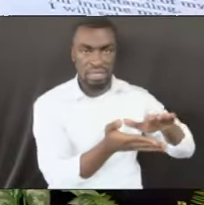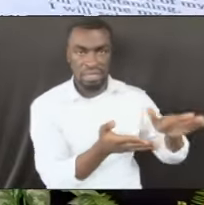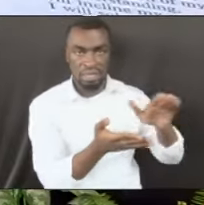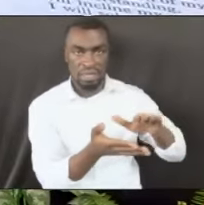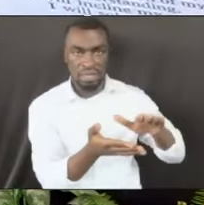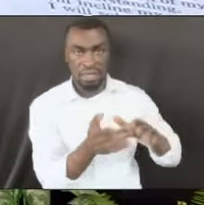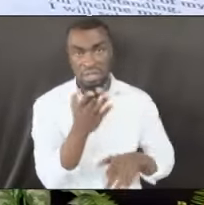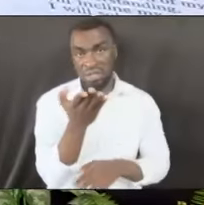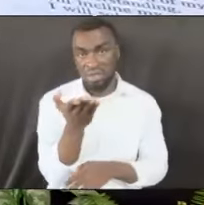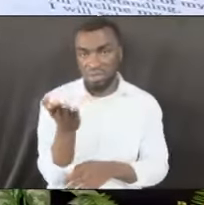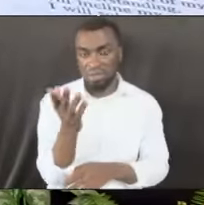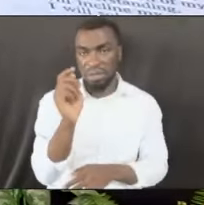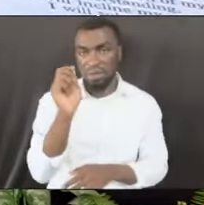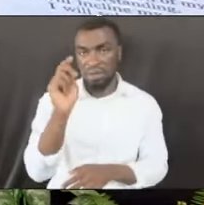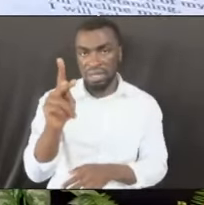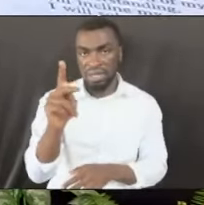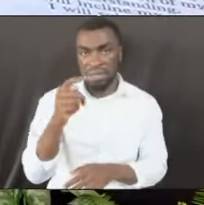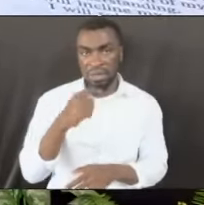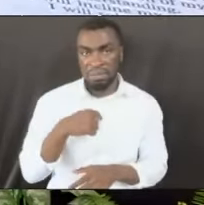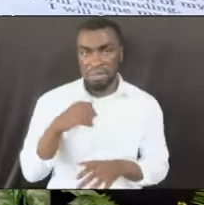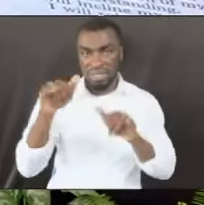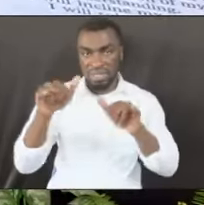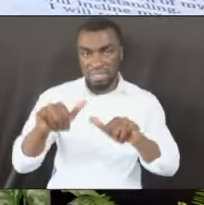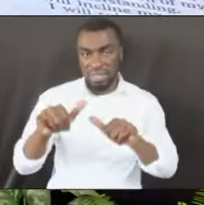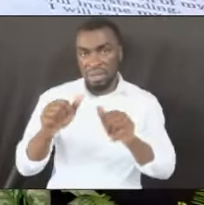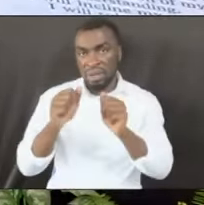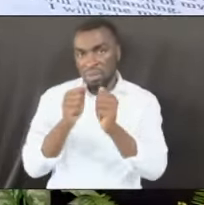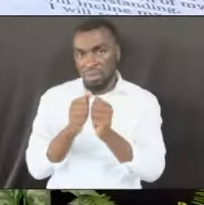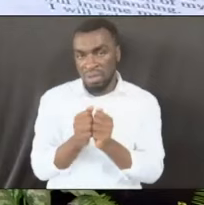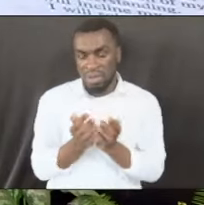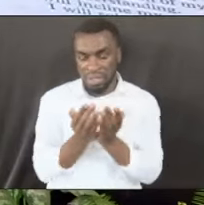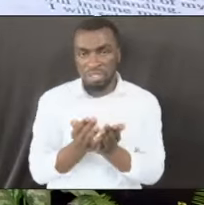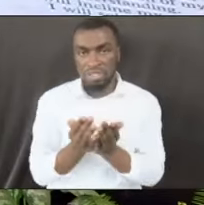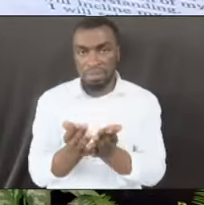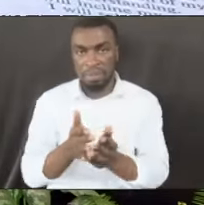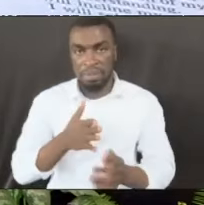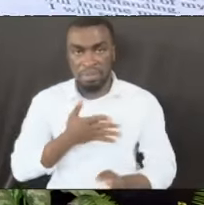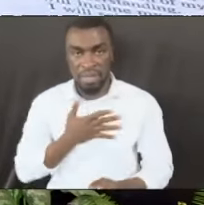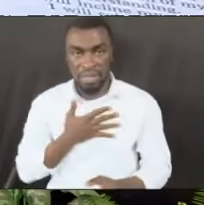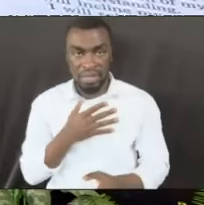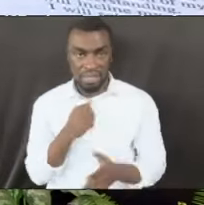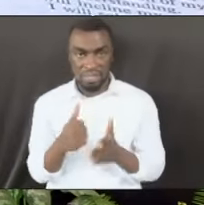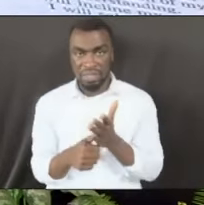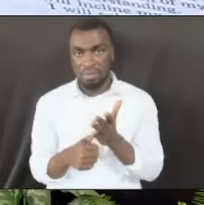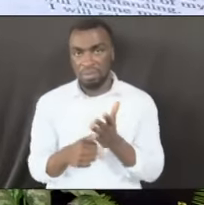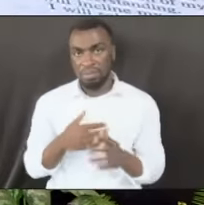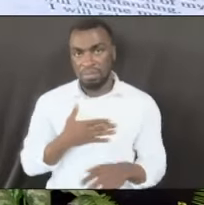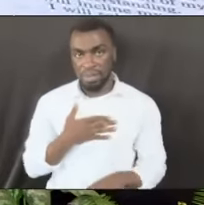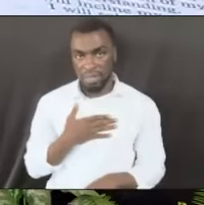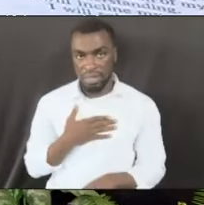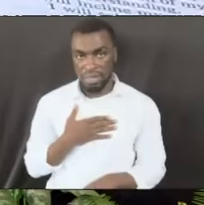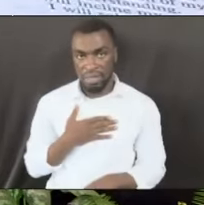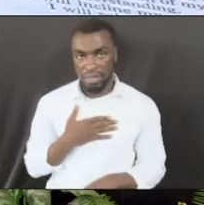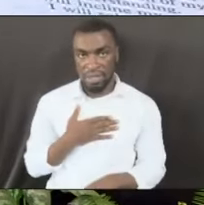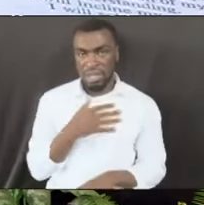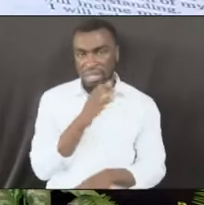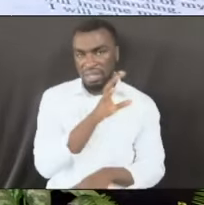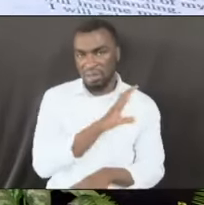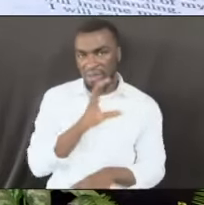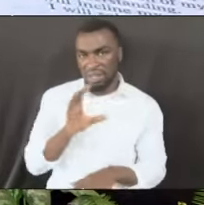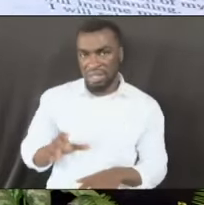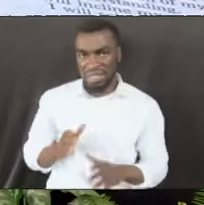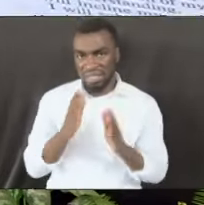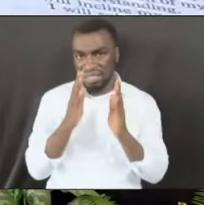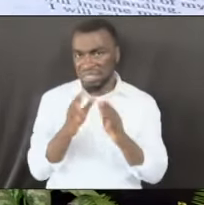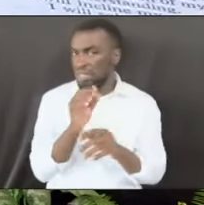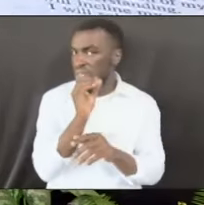You'll be okay. I will remain with my troubles. I'm not sure they knew God. I'm not sure they were Christians, but they were humane.